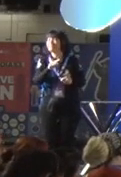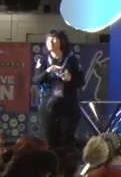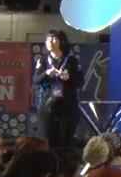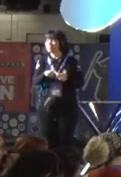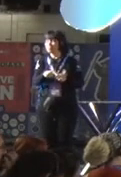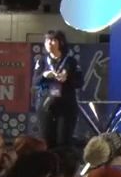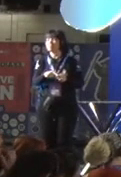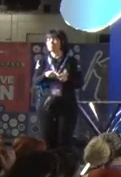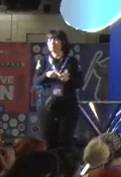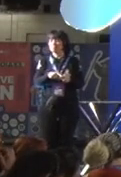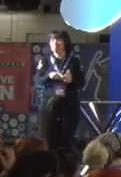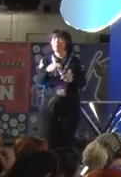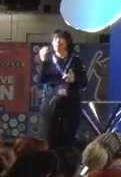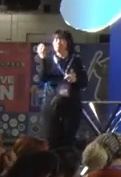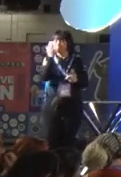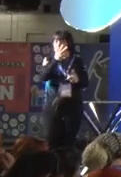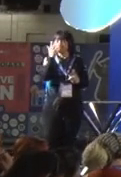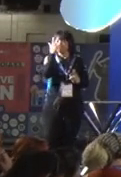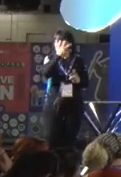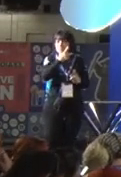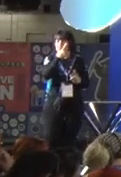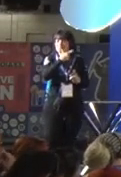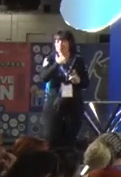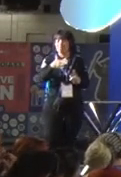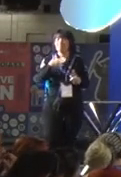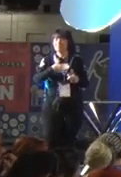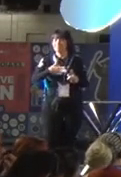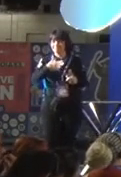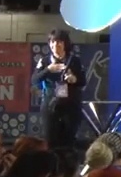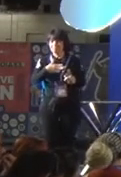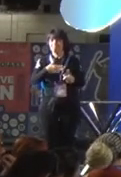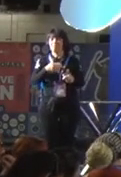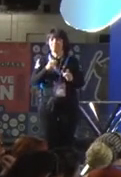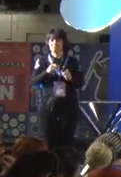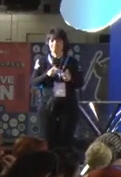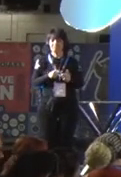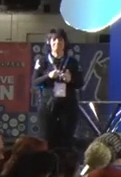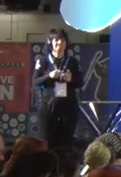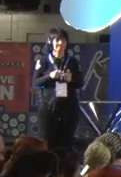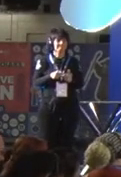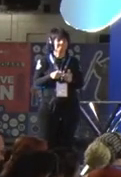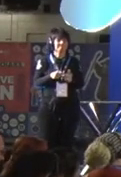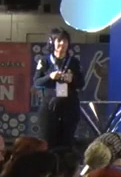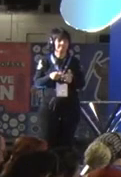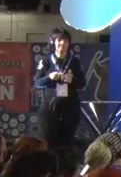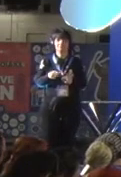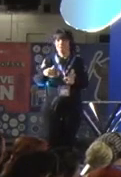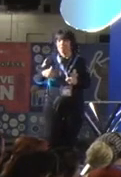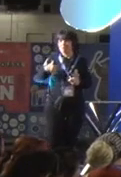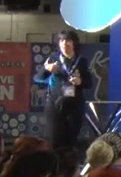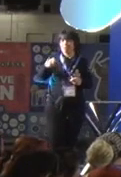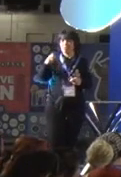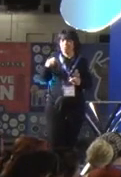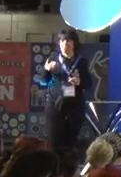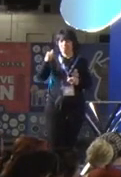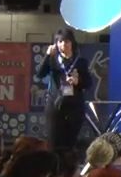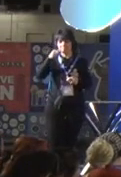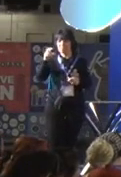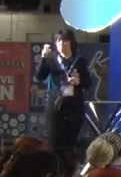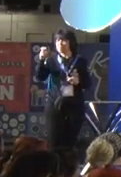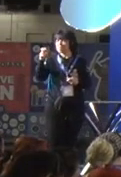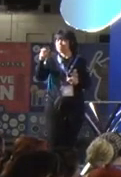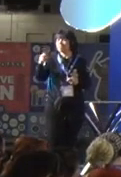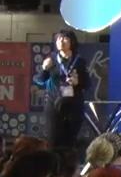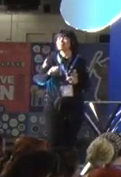it's everything I'm hoping for. Thank como you. Seu pai transforma a vida das pessoas, que é uma menina de 5 anos e foi exposto